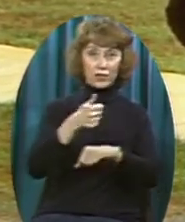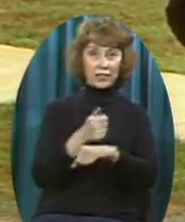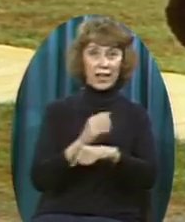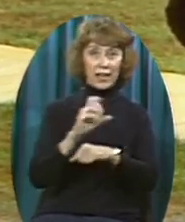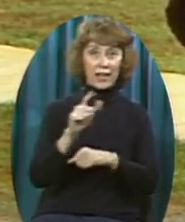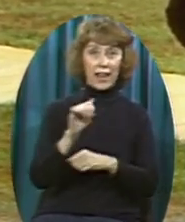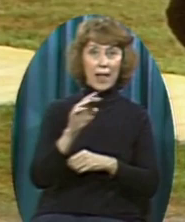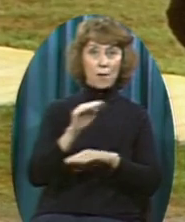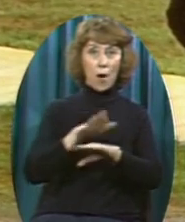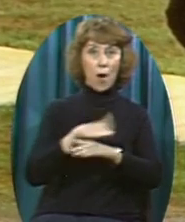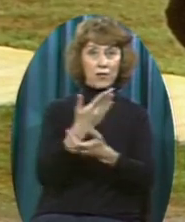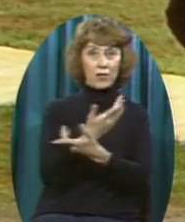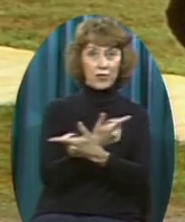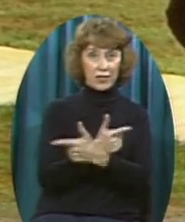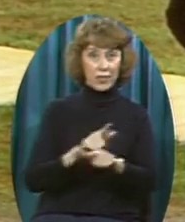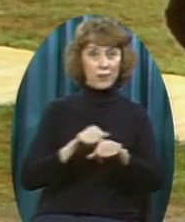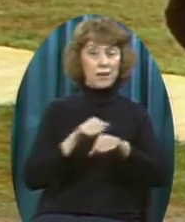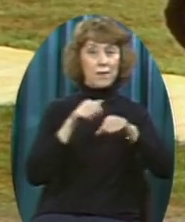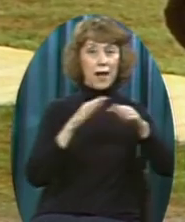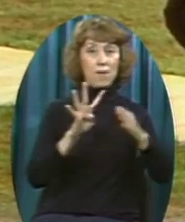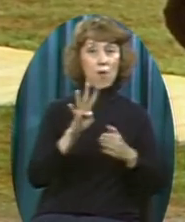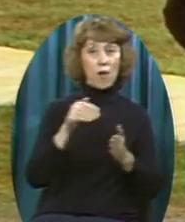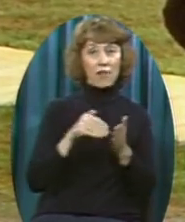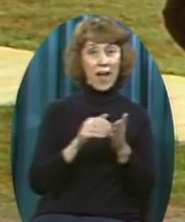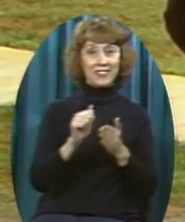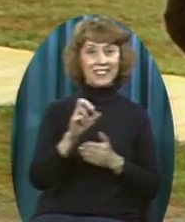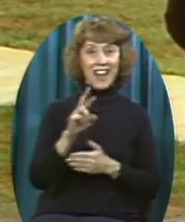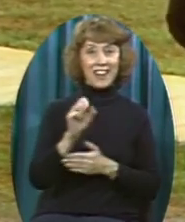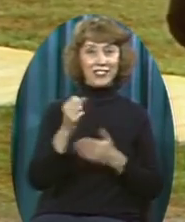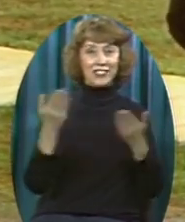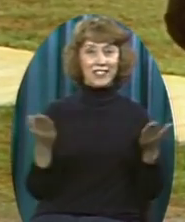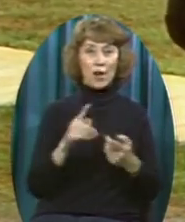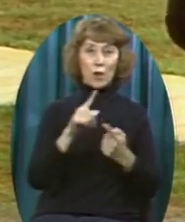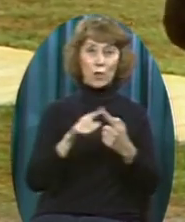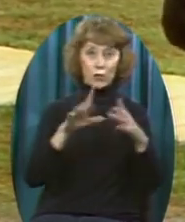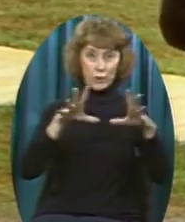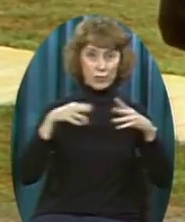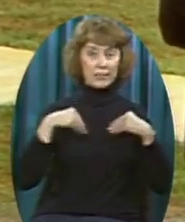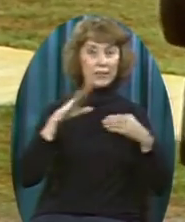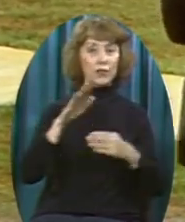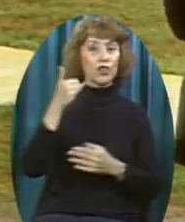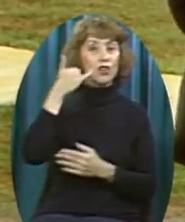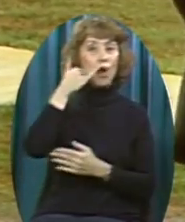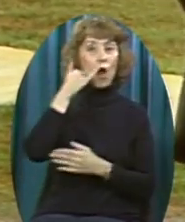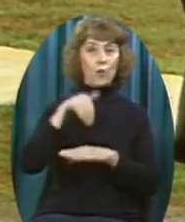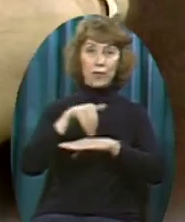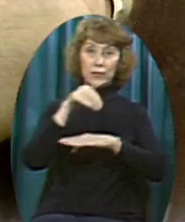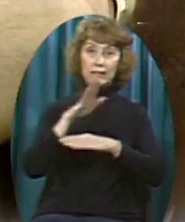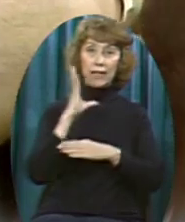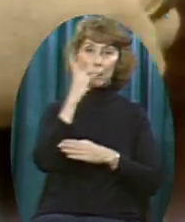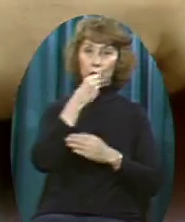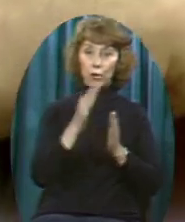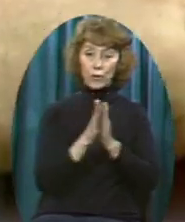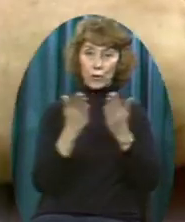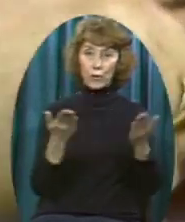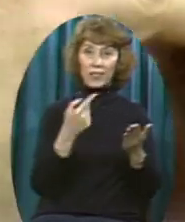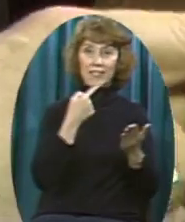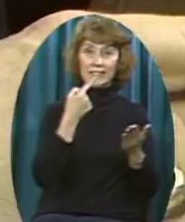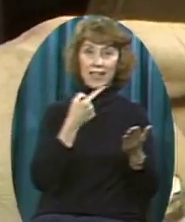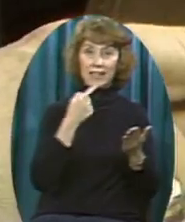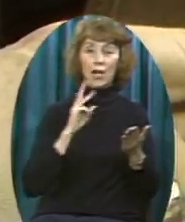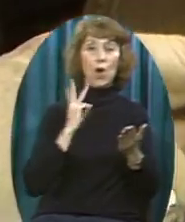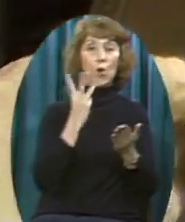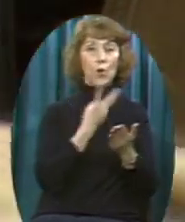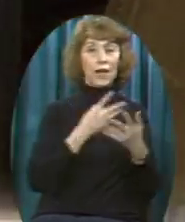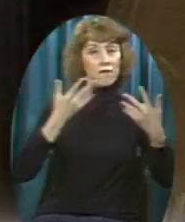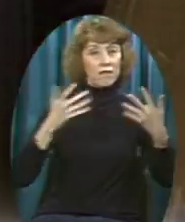on this sacred mountain of 4,000 acres. When we get your call, we'll send you this beautiful folder which says on the front, we have staked